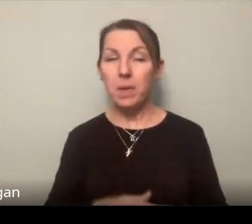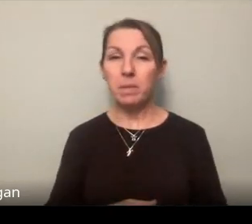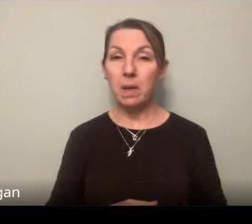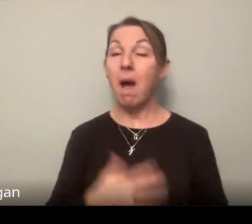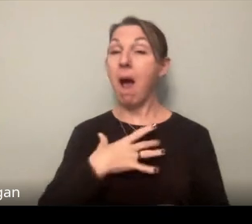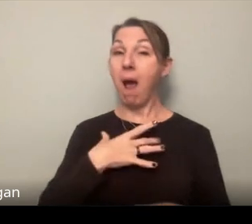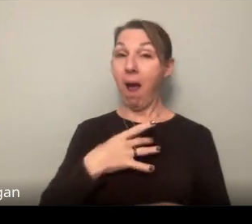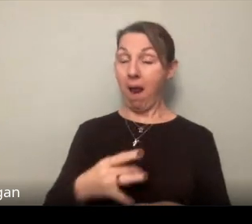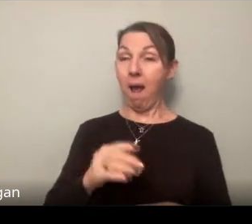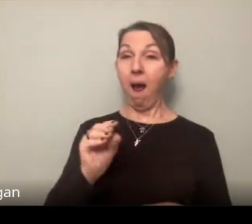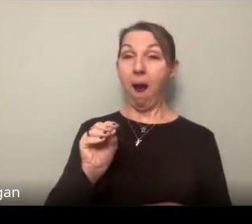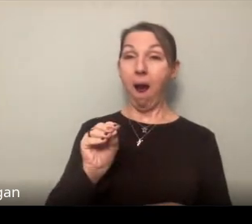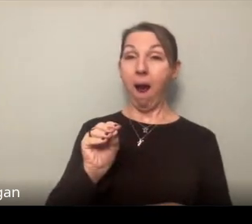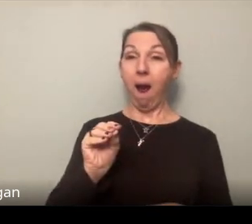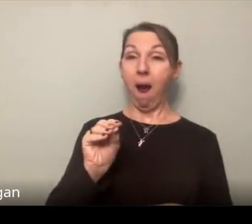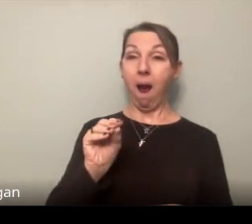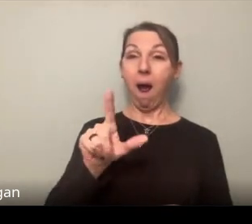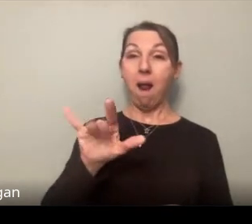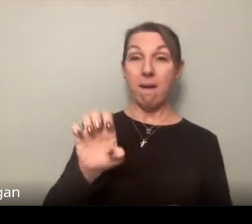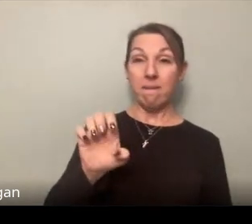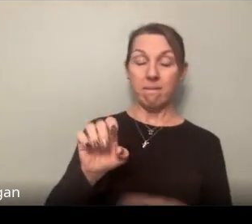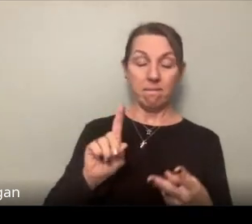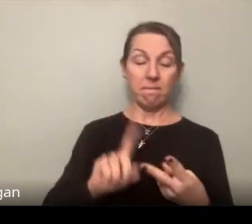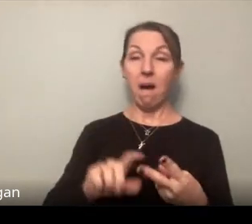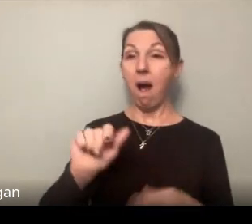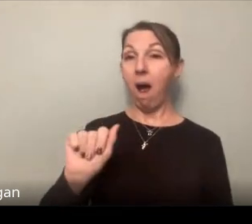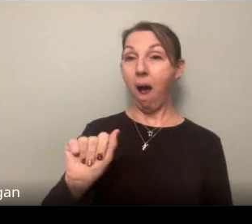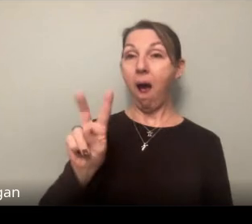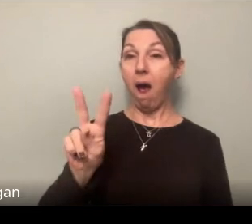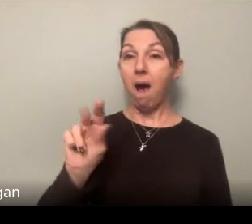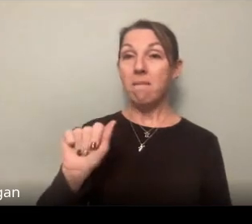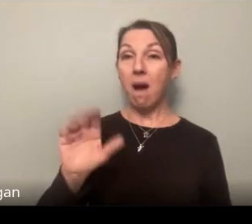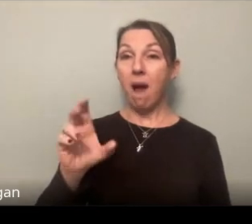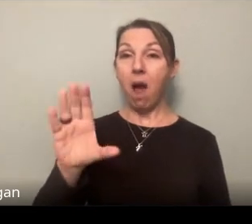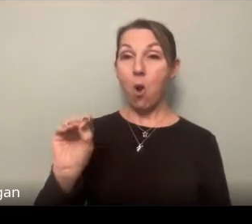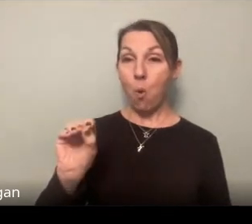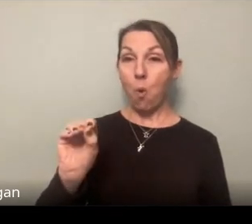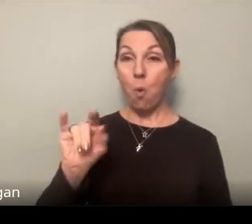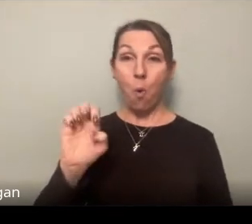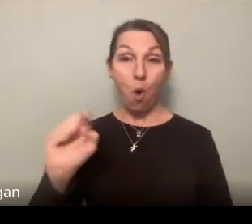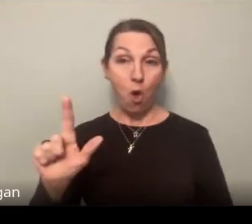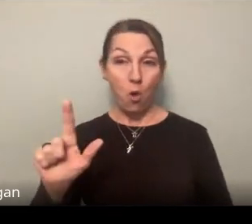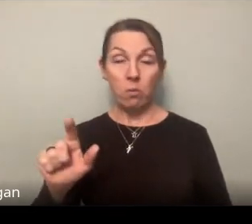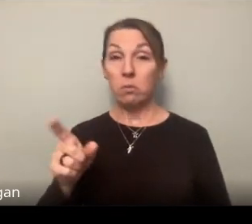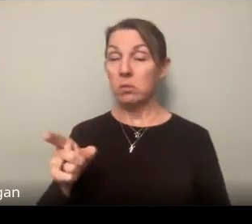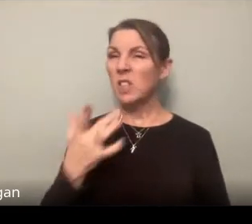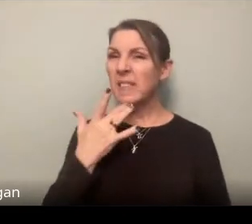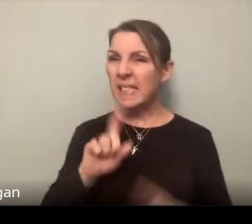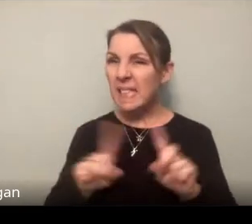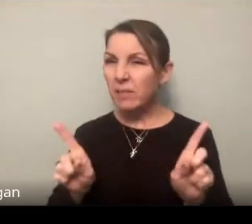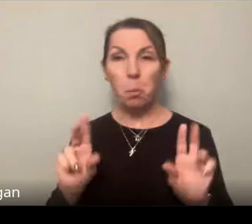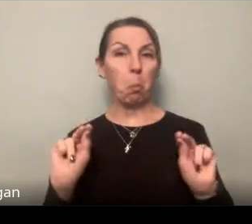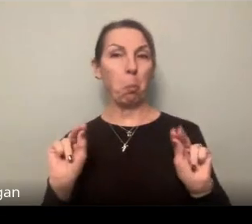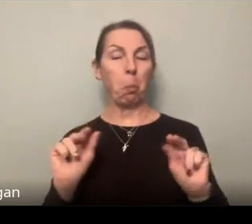cooking with olive oil or avocado oil. Do you use avocado oil? I do not. Can you taste the difference? No, but I just heard